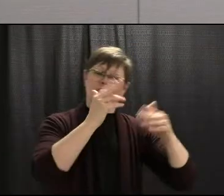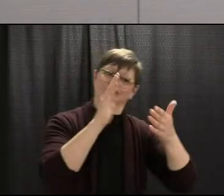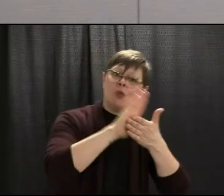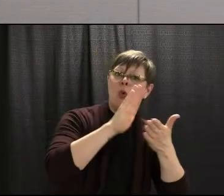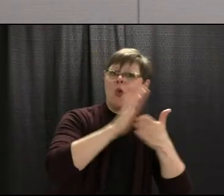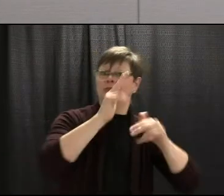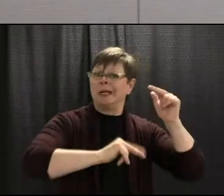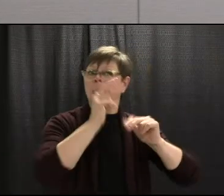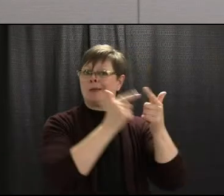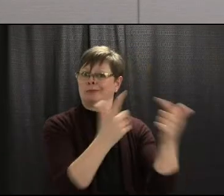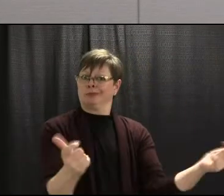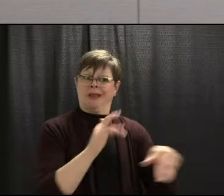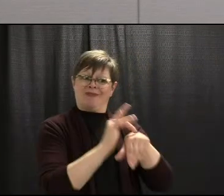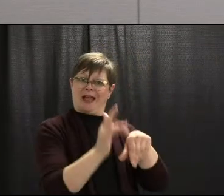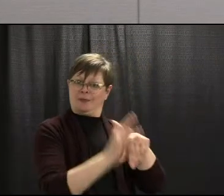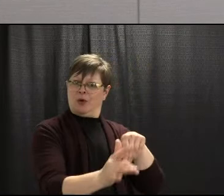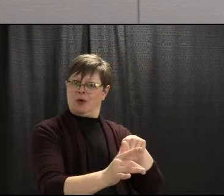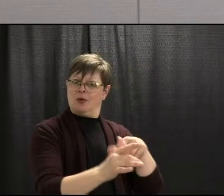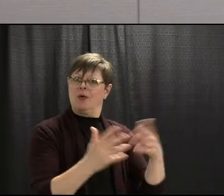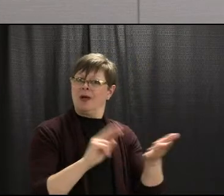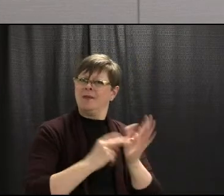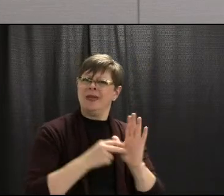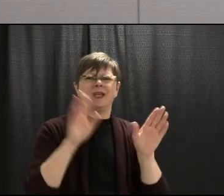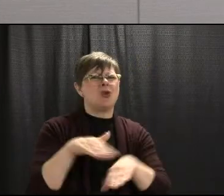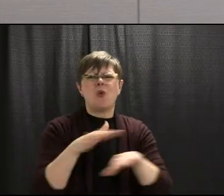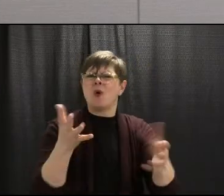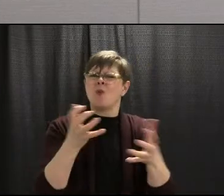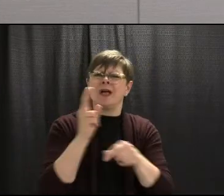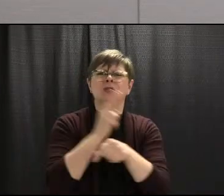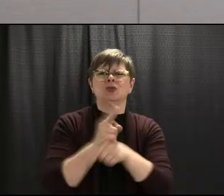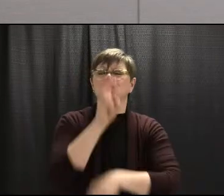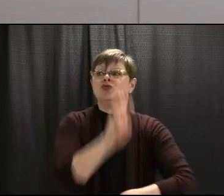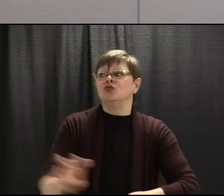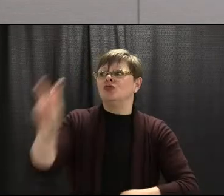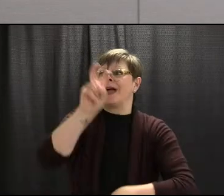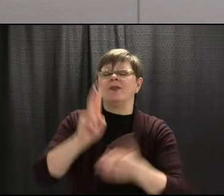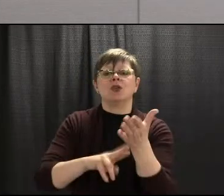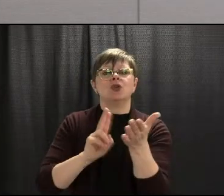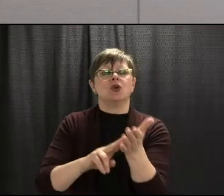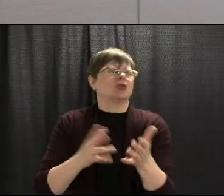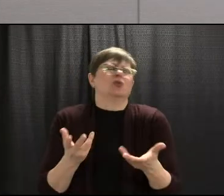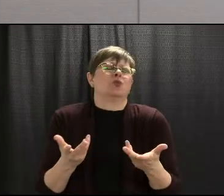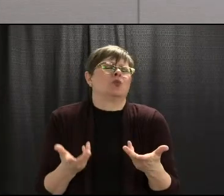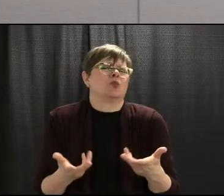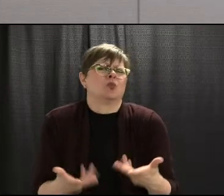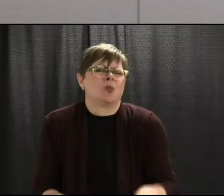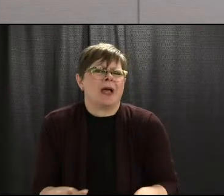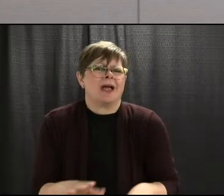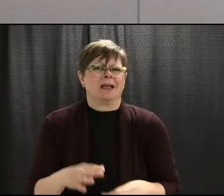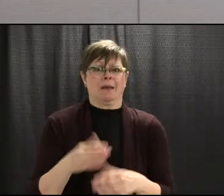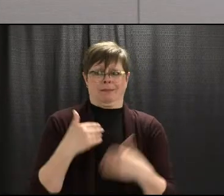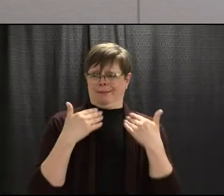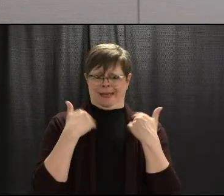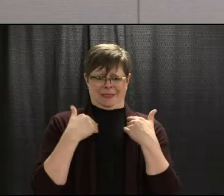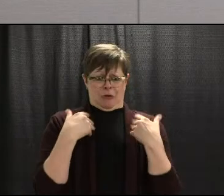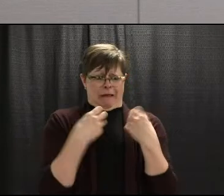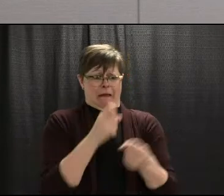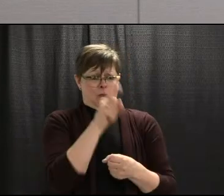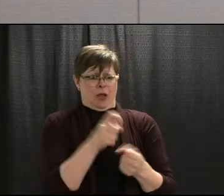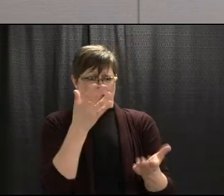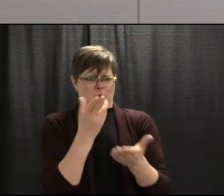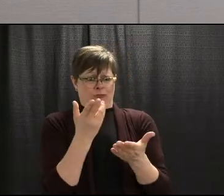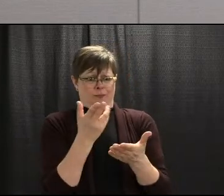So no one wants to use travel nurses. There's no premier who wants to use travel nurses. There's no minister of health who wants to use travel